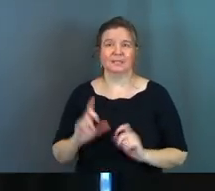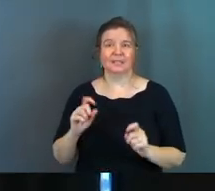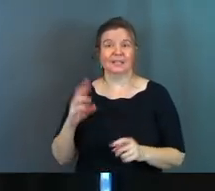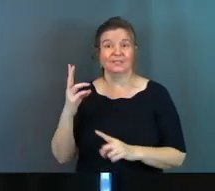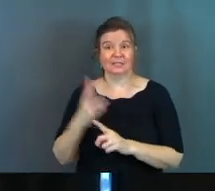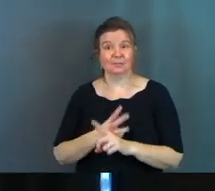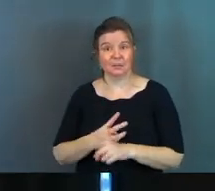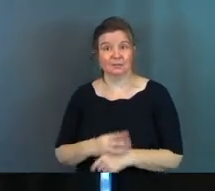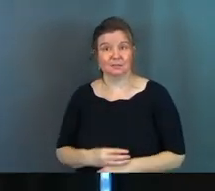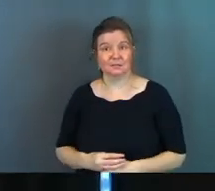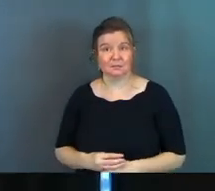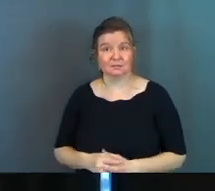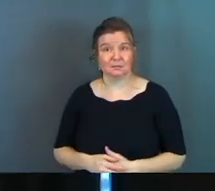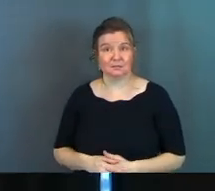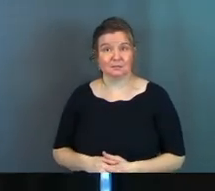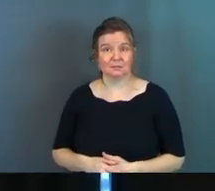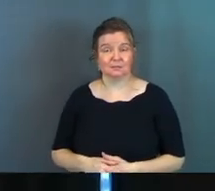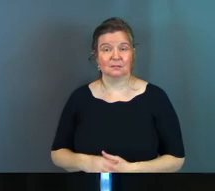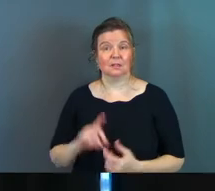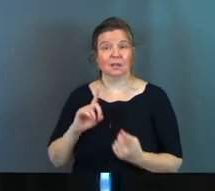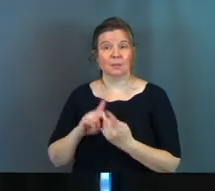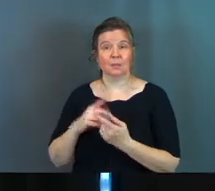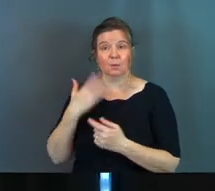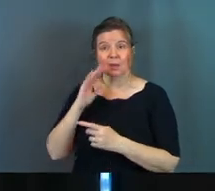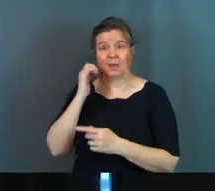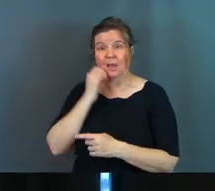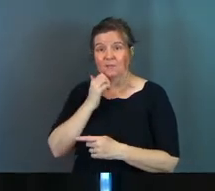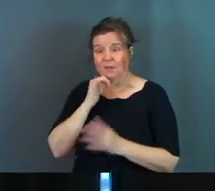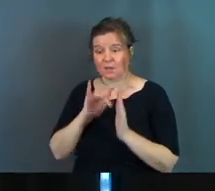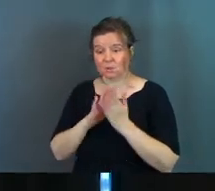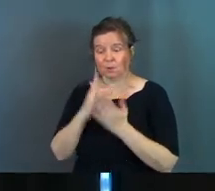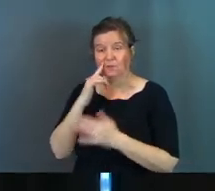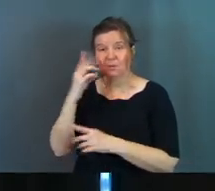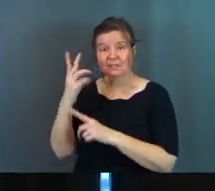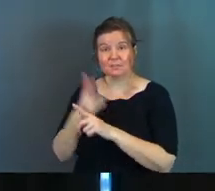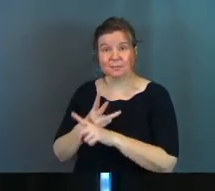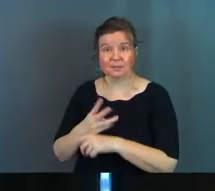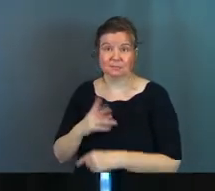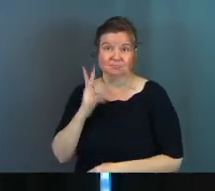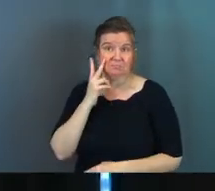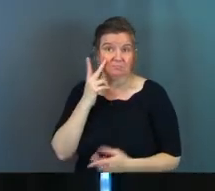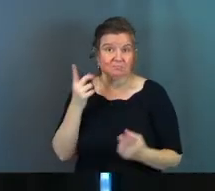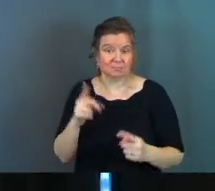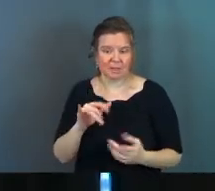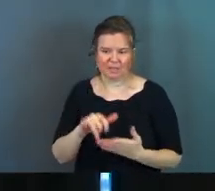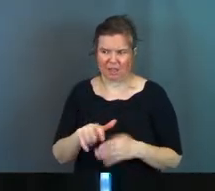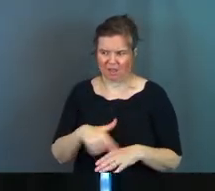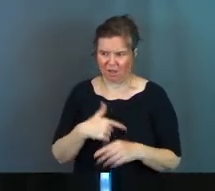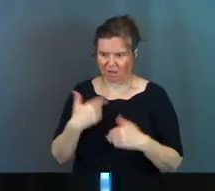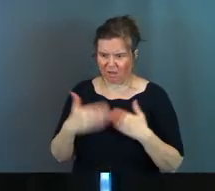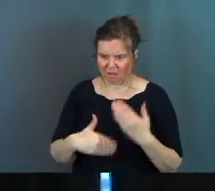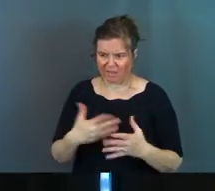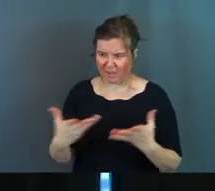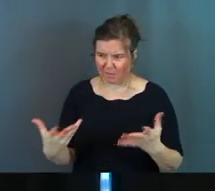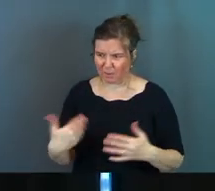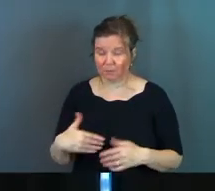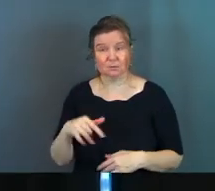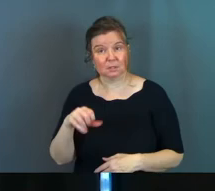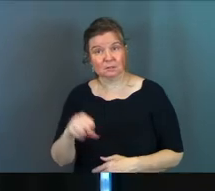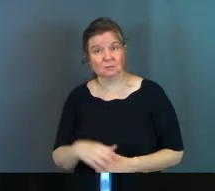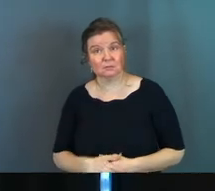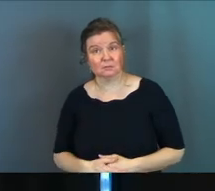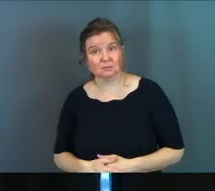Give it 6 months. Meet with God every day in His Word for 6 months. You're like, that long? That much?